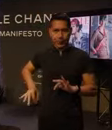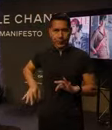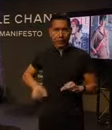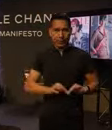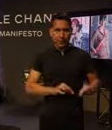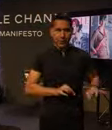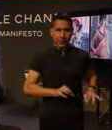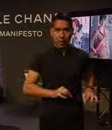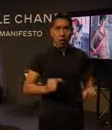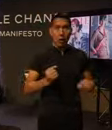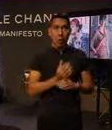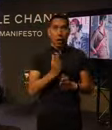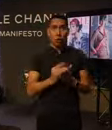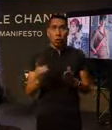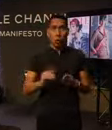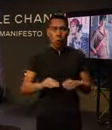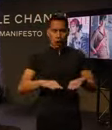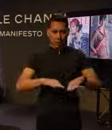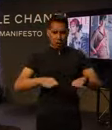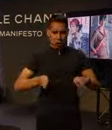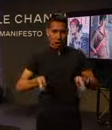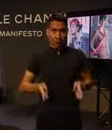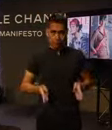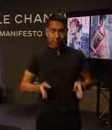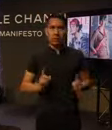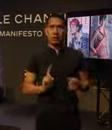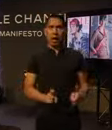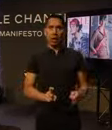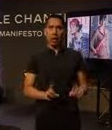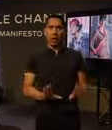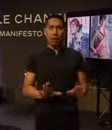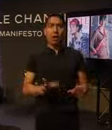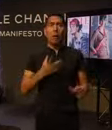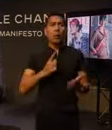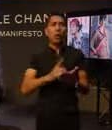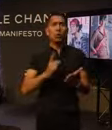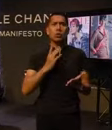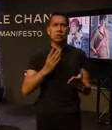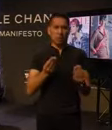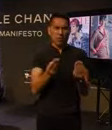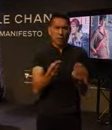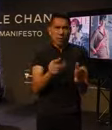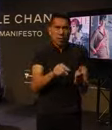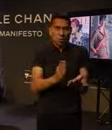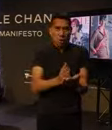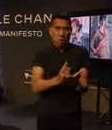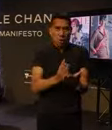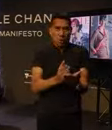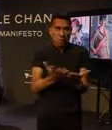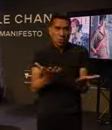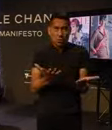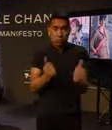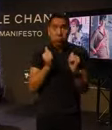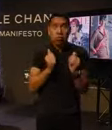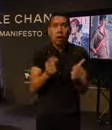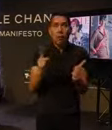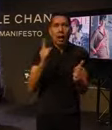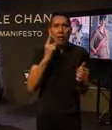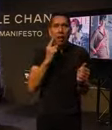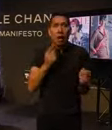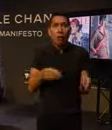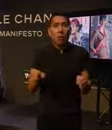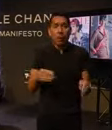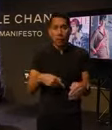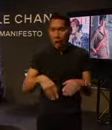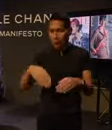shape, because the fabrics were so beautiful, the boucles, the tweeds, then they fly away. And we know, you know, all you have to do is put